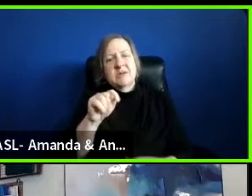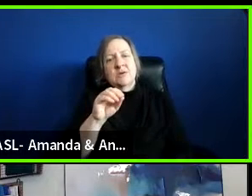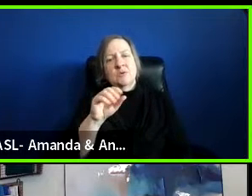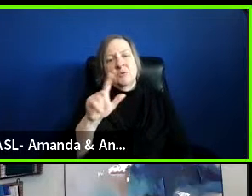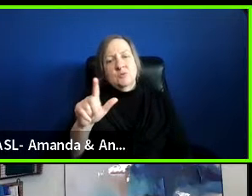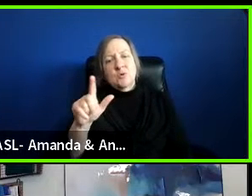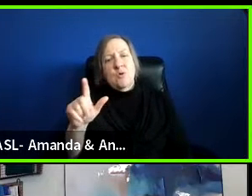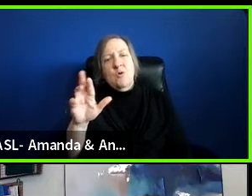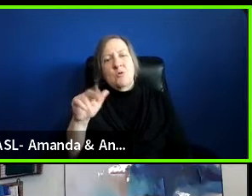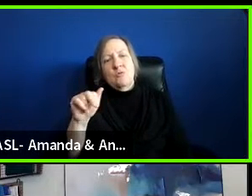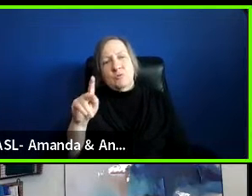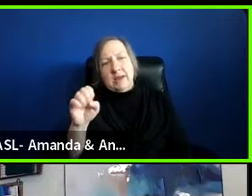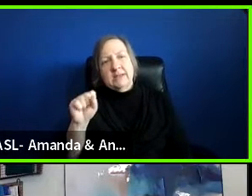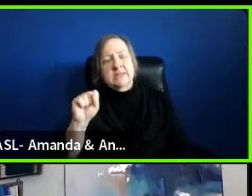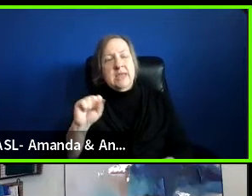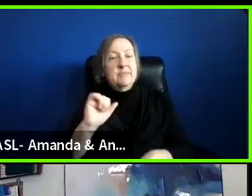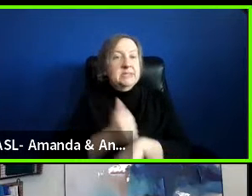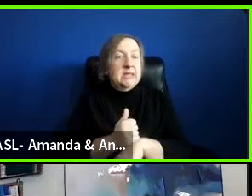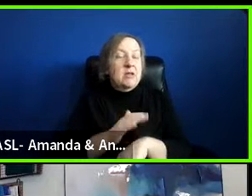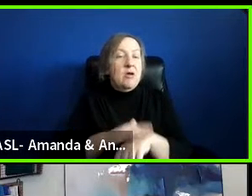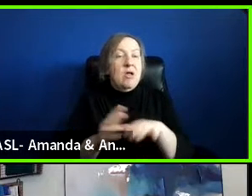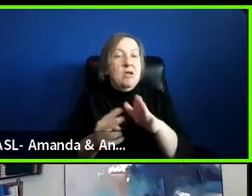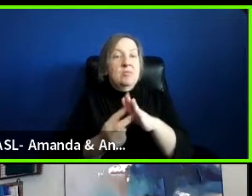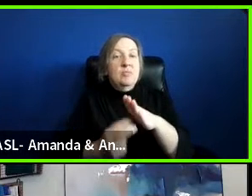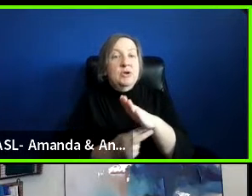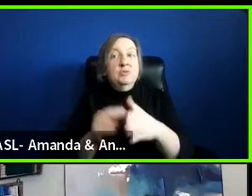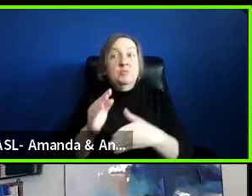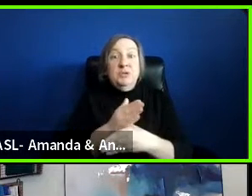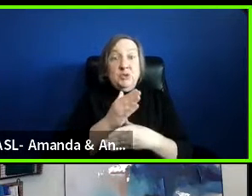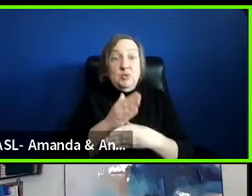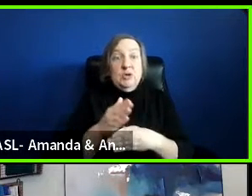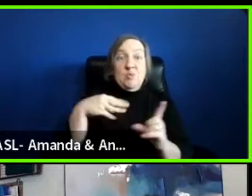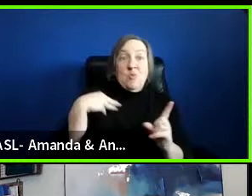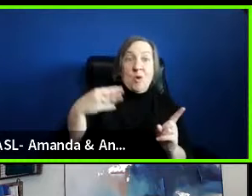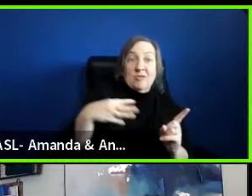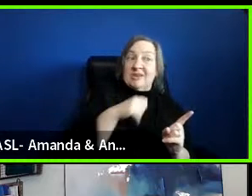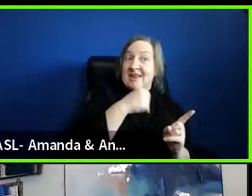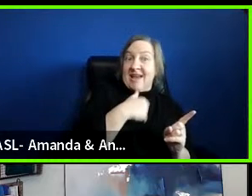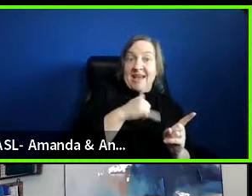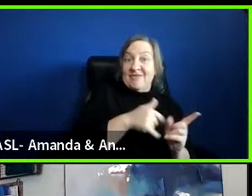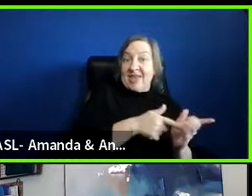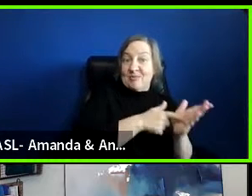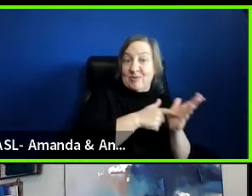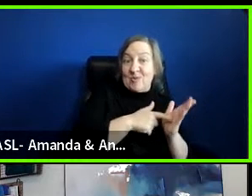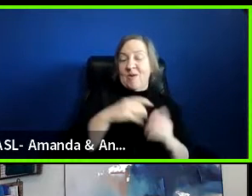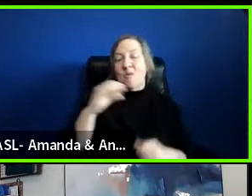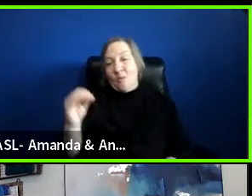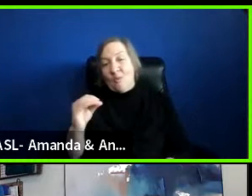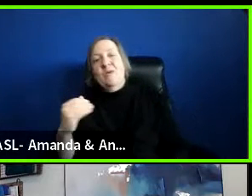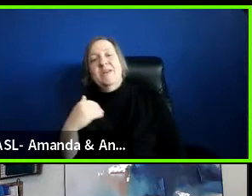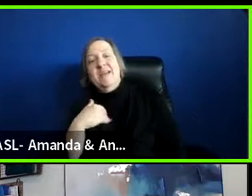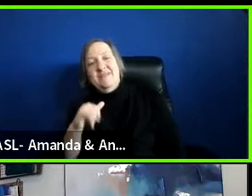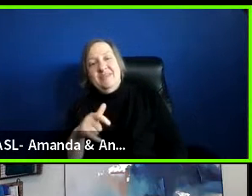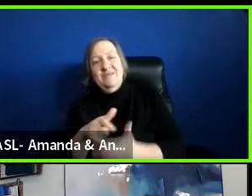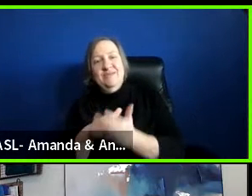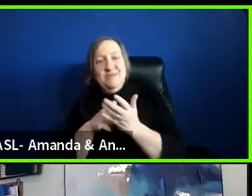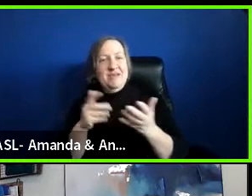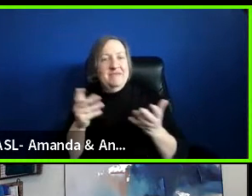can be implemented on a bridge that crosses between Washington that does not have that requirement and Oregon that does?